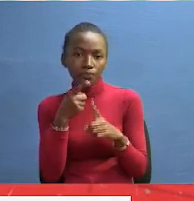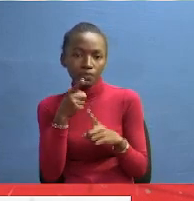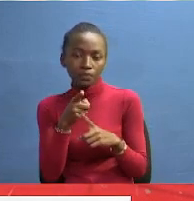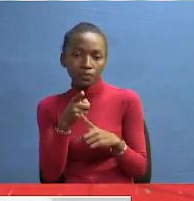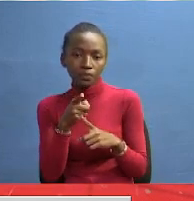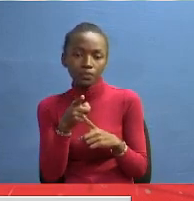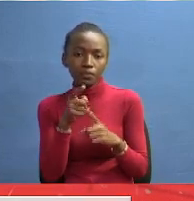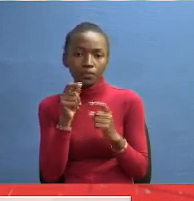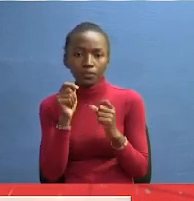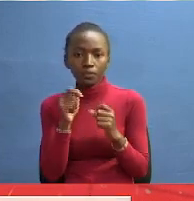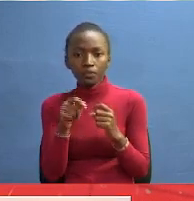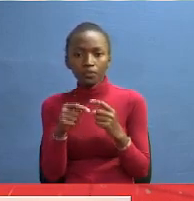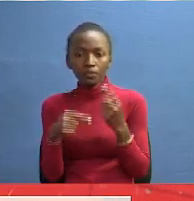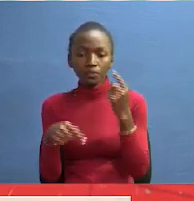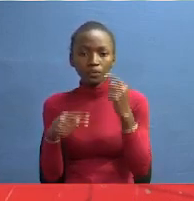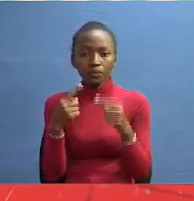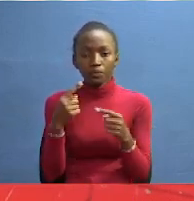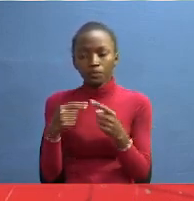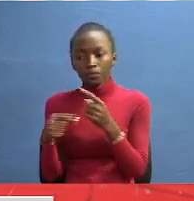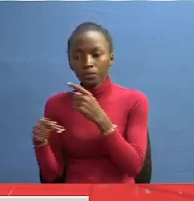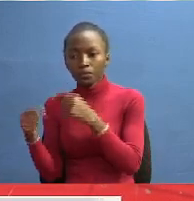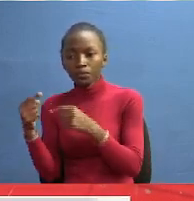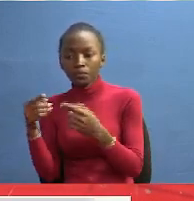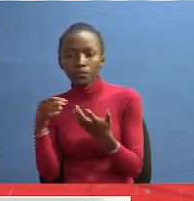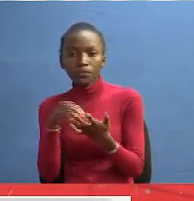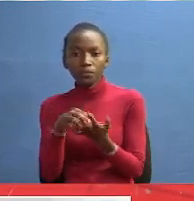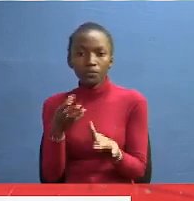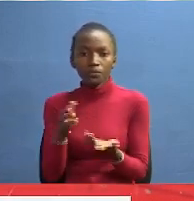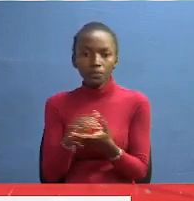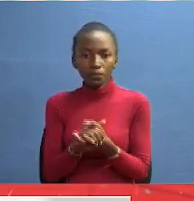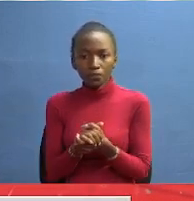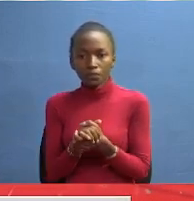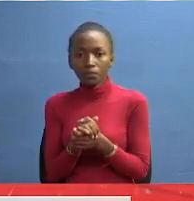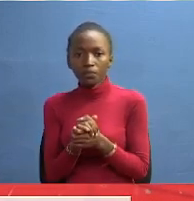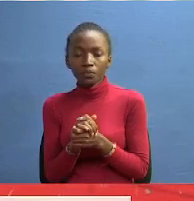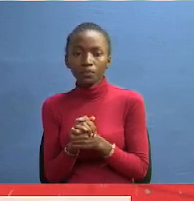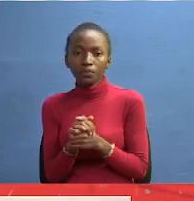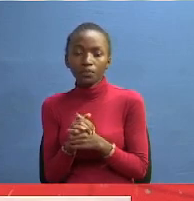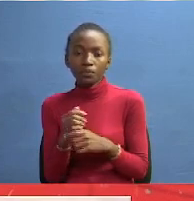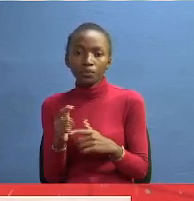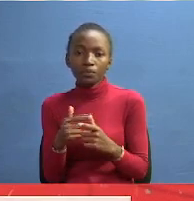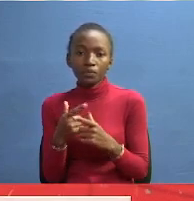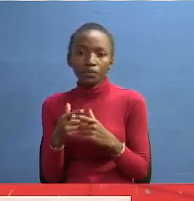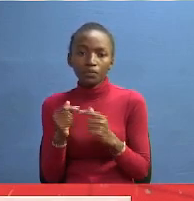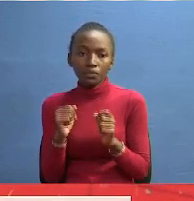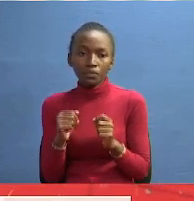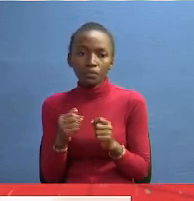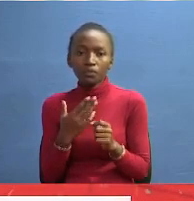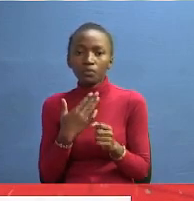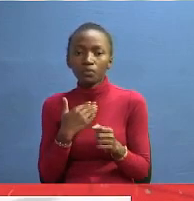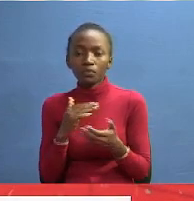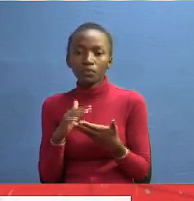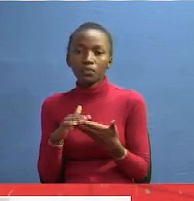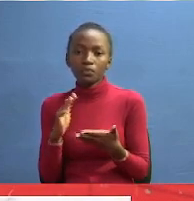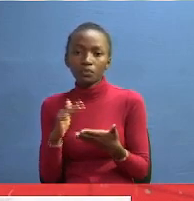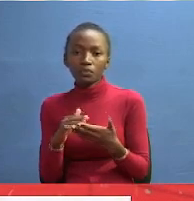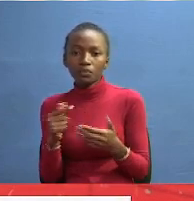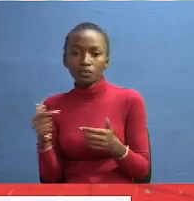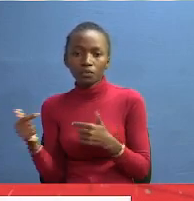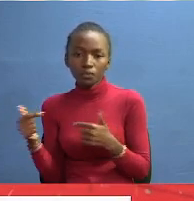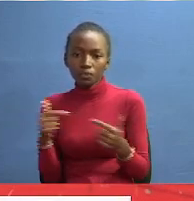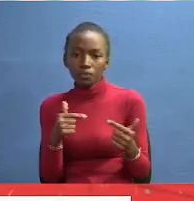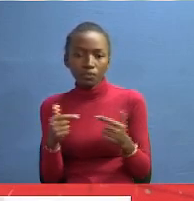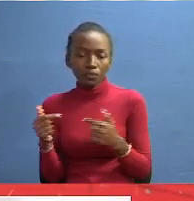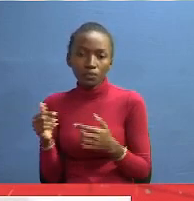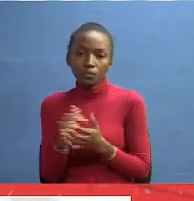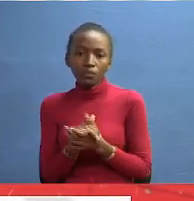between the militia and some states. Then of course they will want to see that continue. And the question then again would be, why